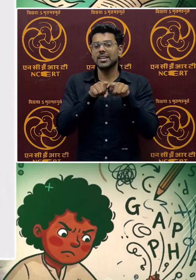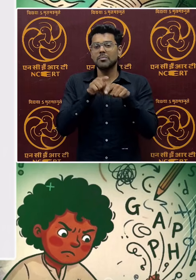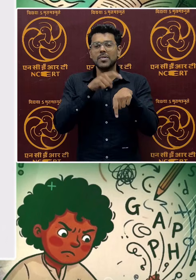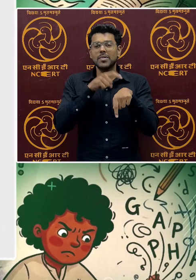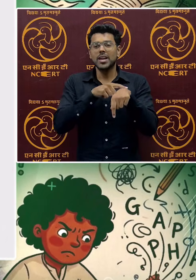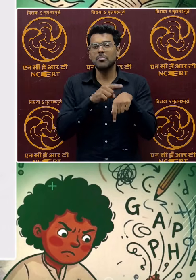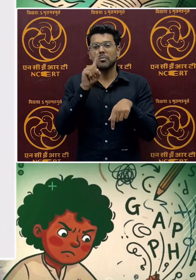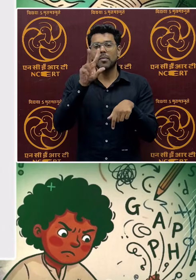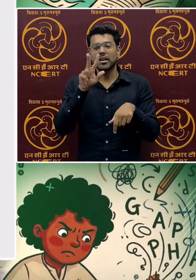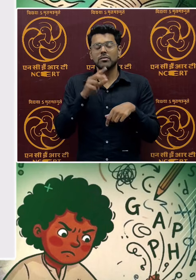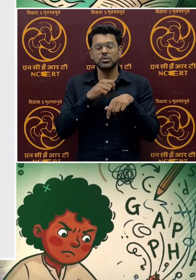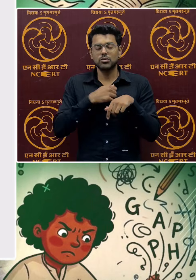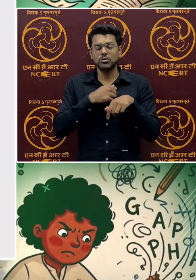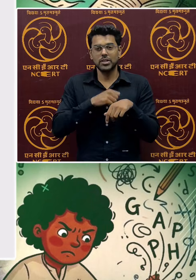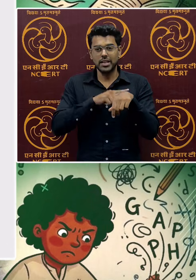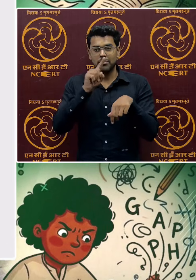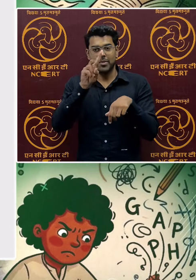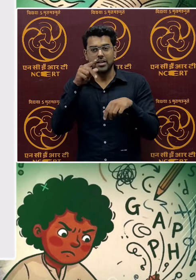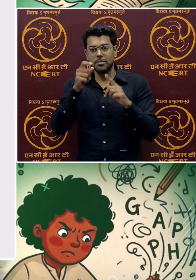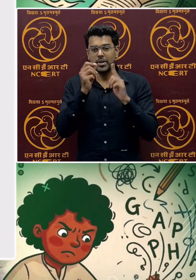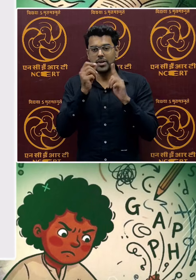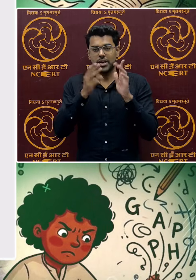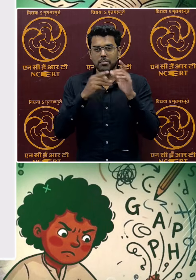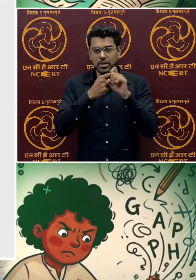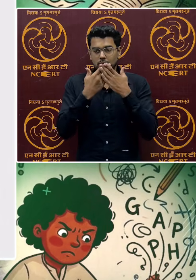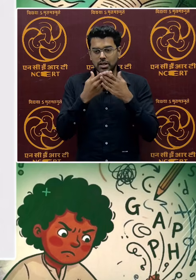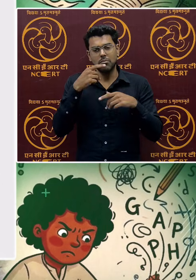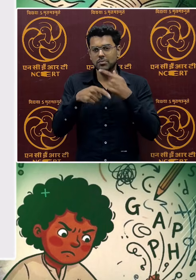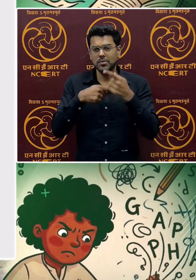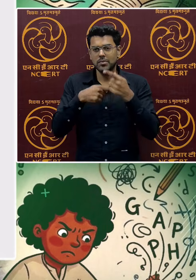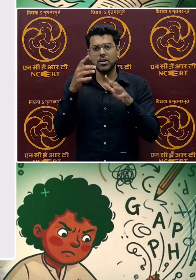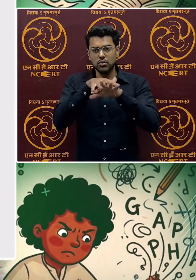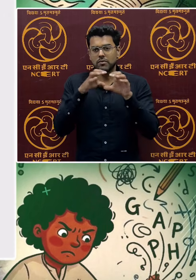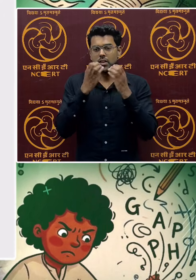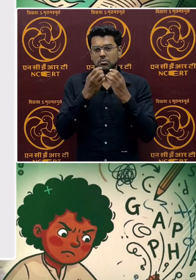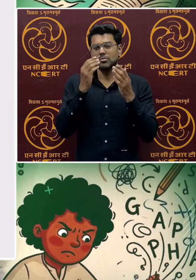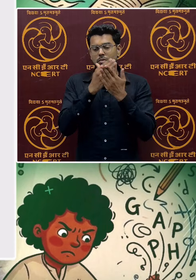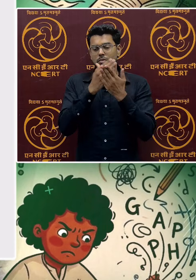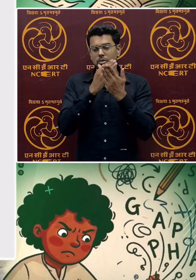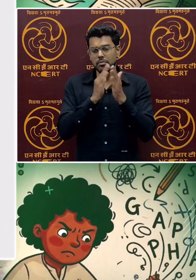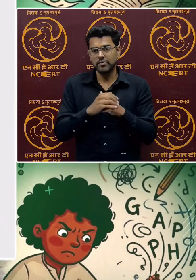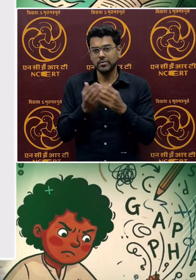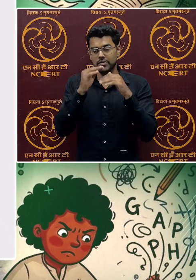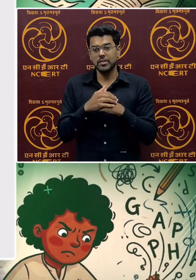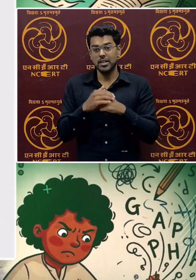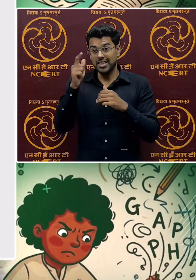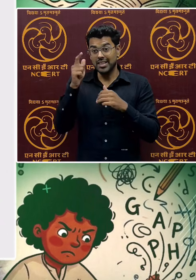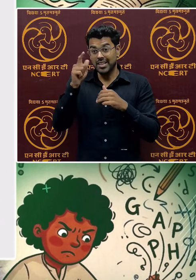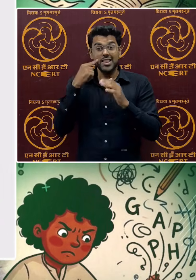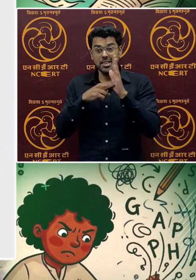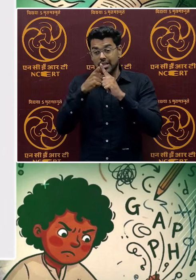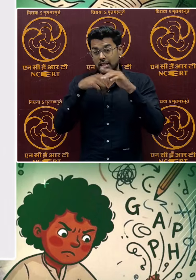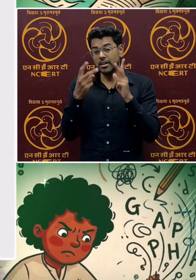we have our inclusive sessions on PME Vidya. Then we have all these videos here. Through this link, you can actually access